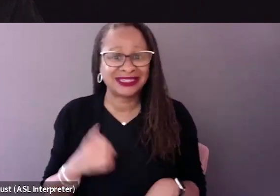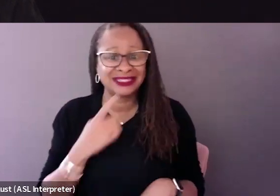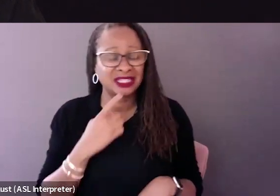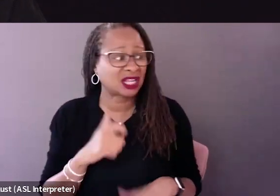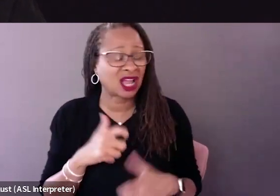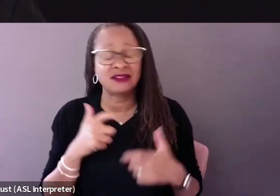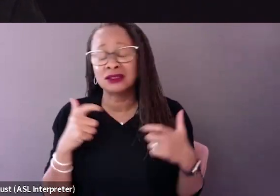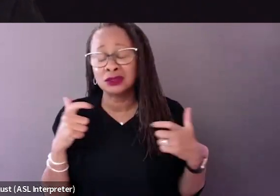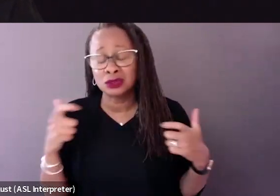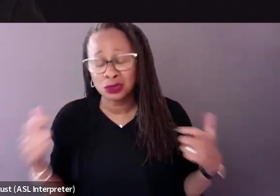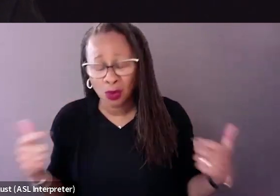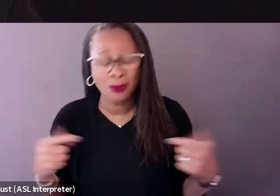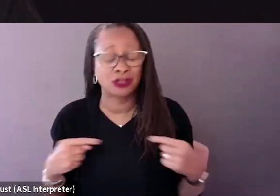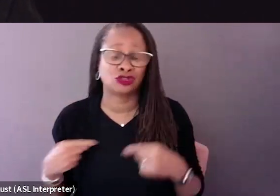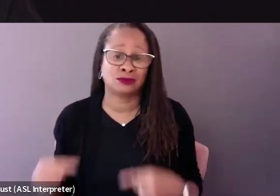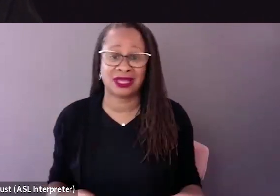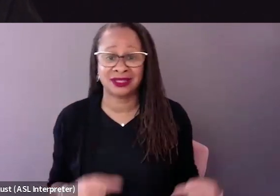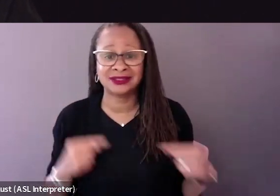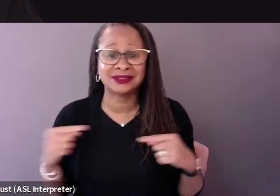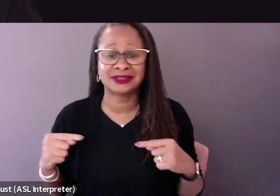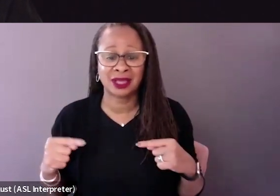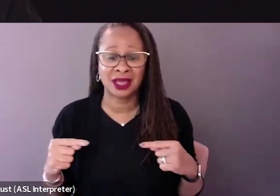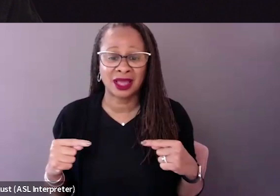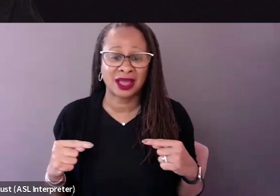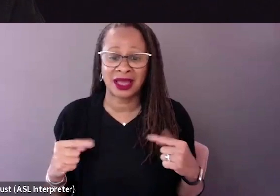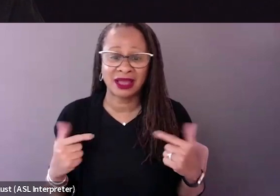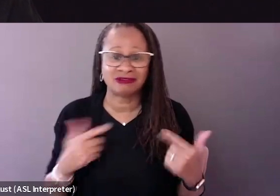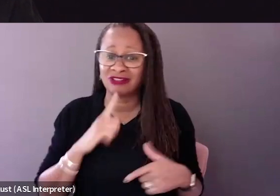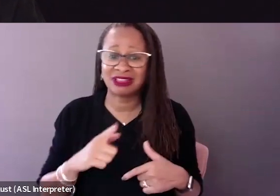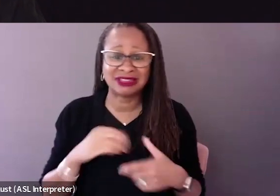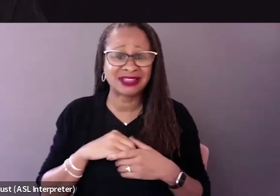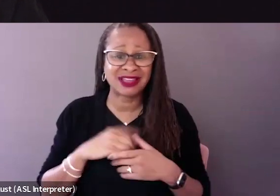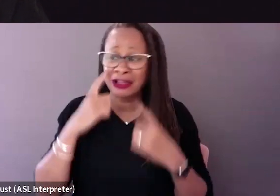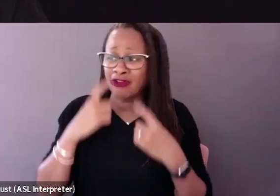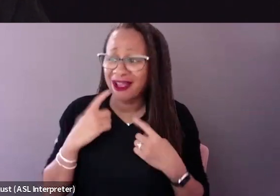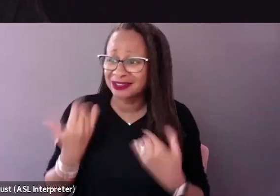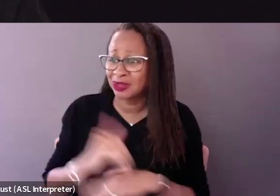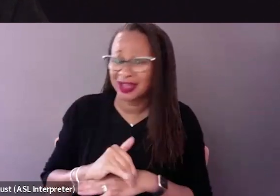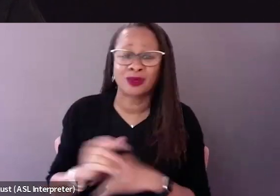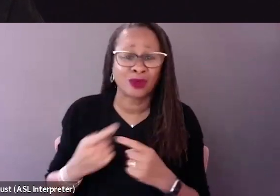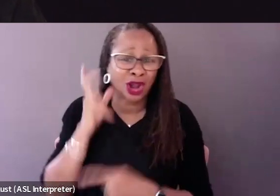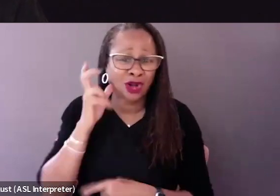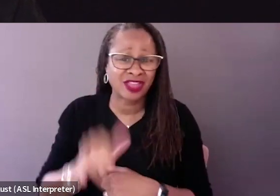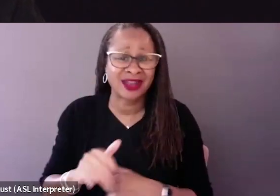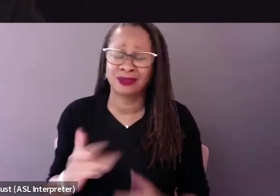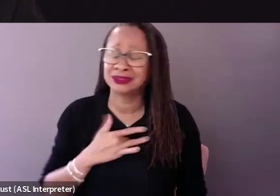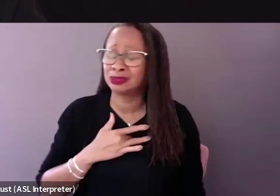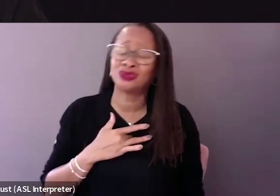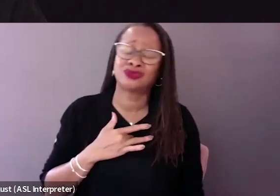pain. And I just, it made me cry tonight. I was just so moved. And just this guy